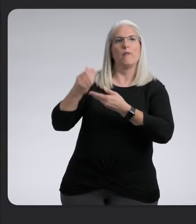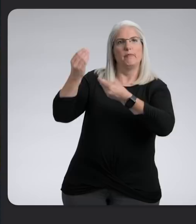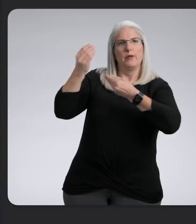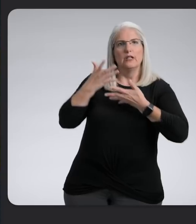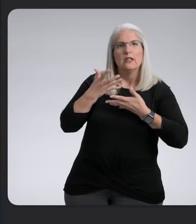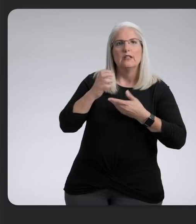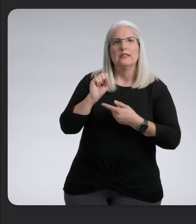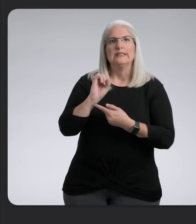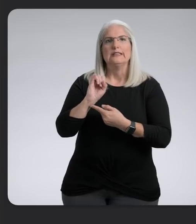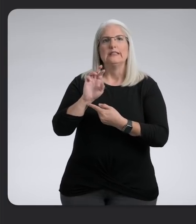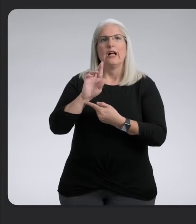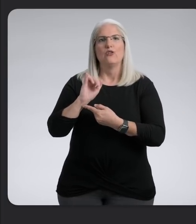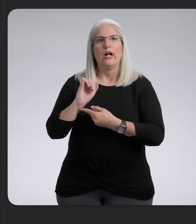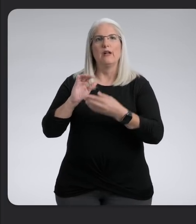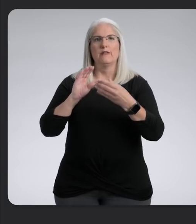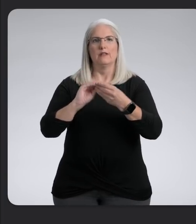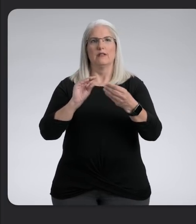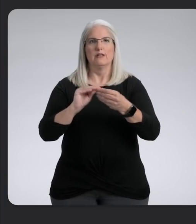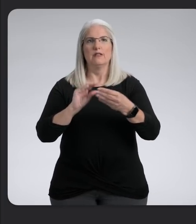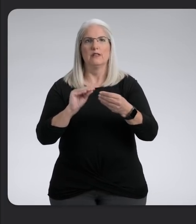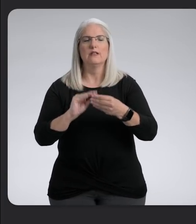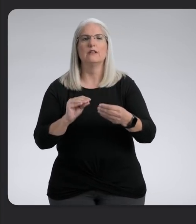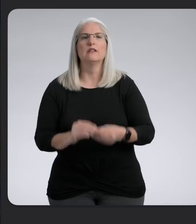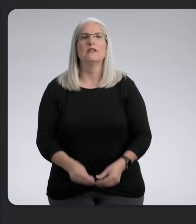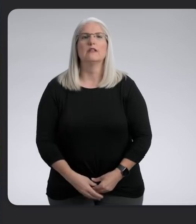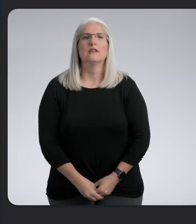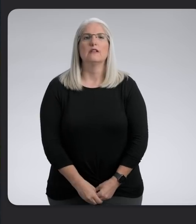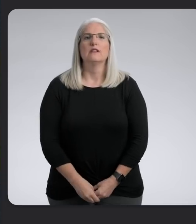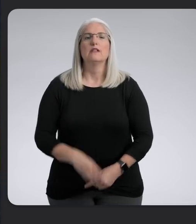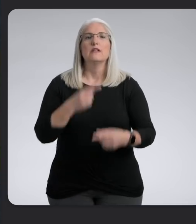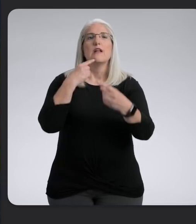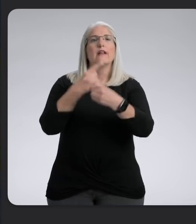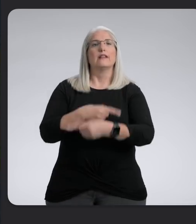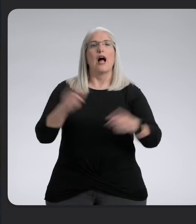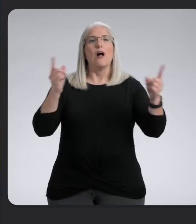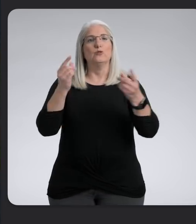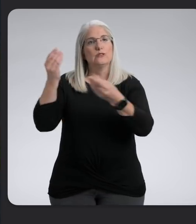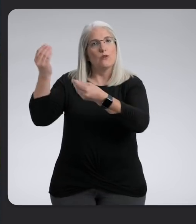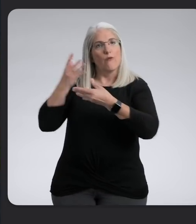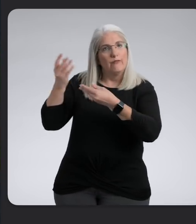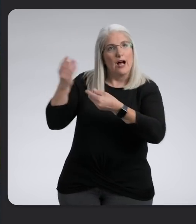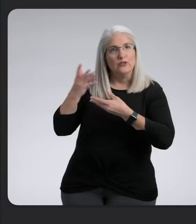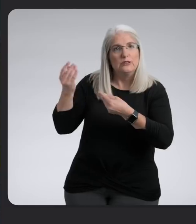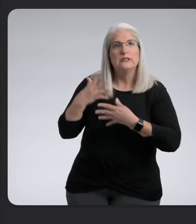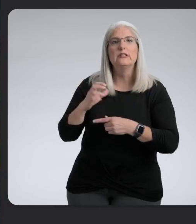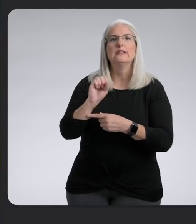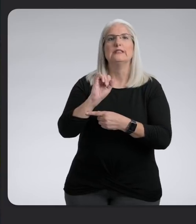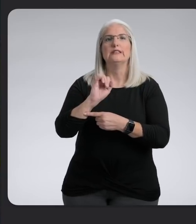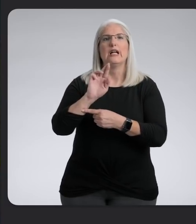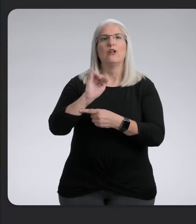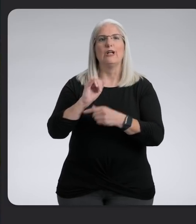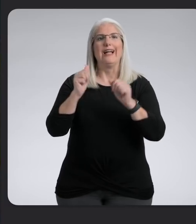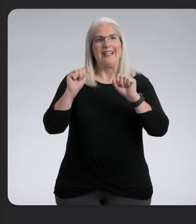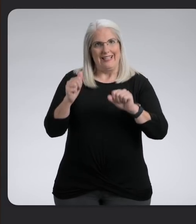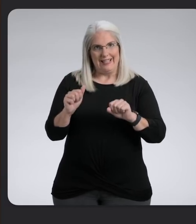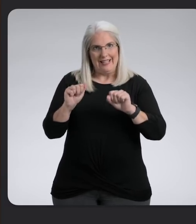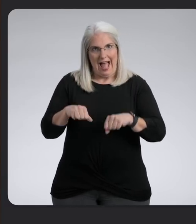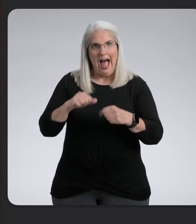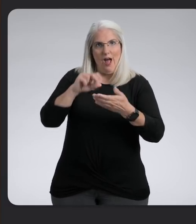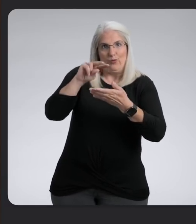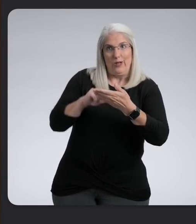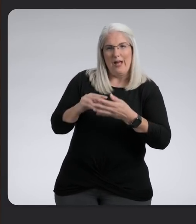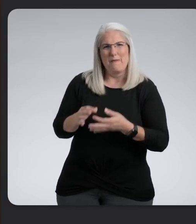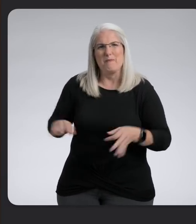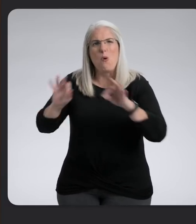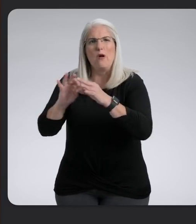takes this further with Announce Notifications. Now Siri can automatically read your important, time-sensitive notifications to you, like